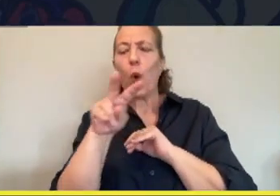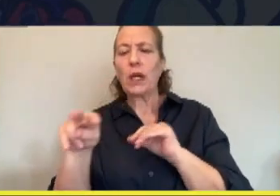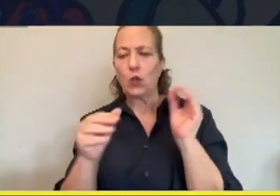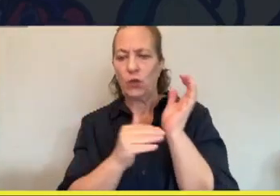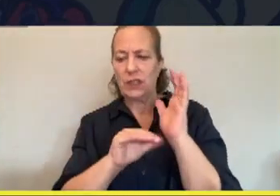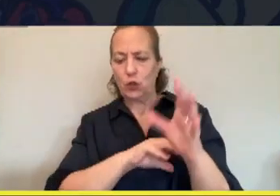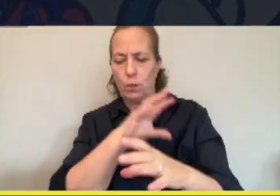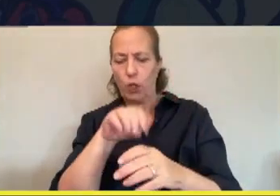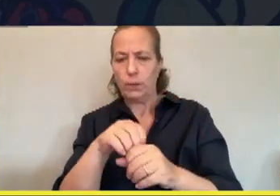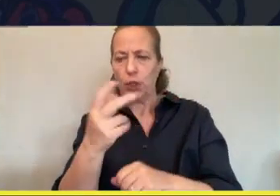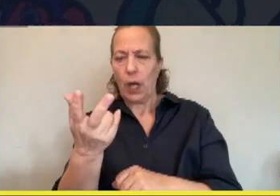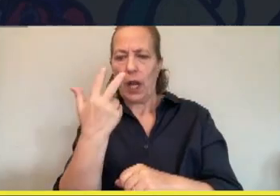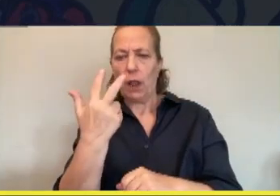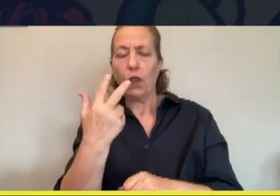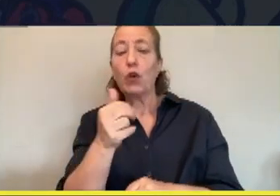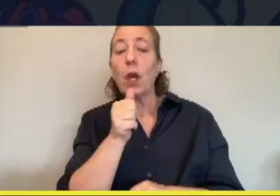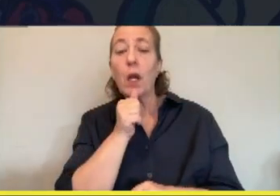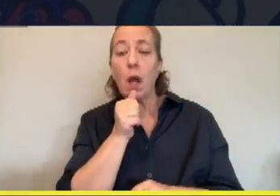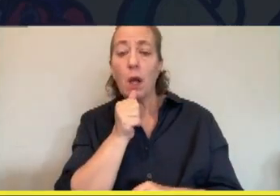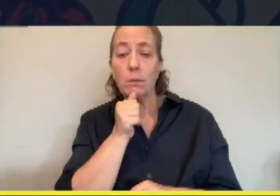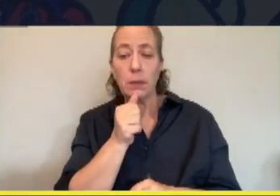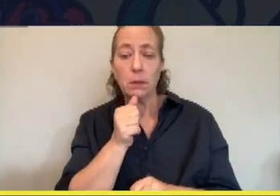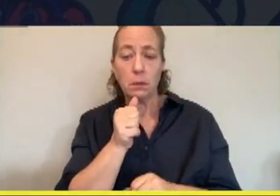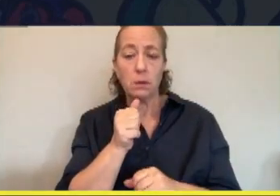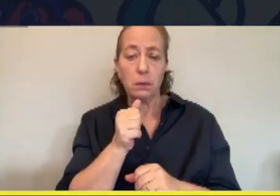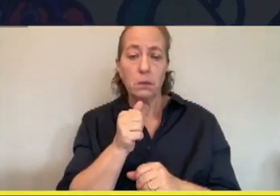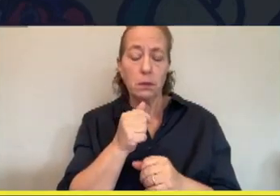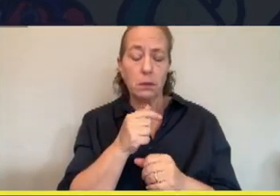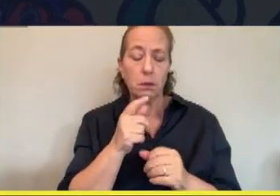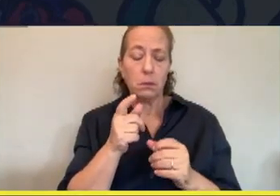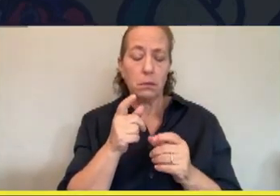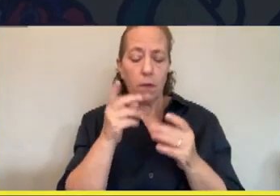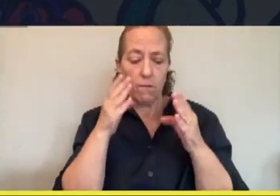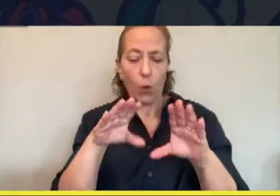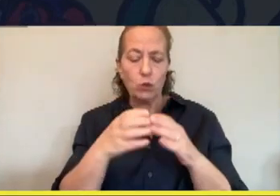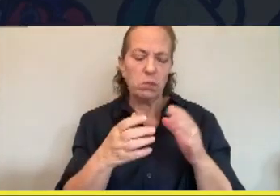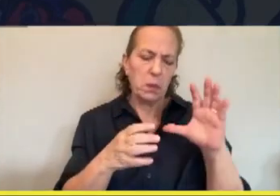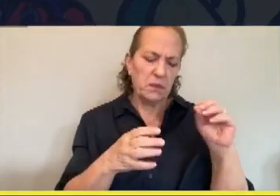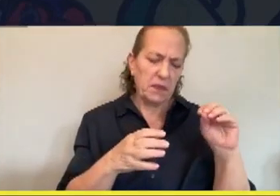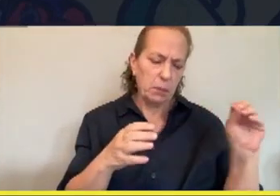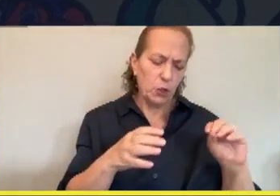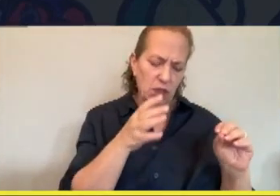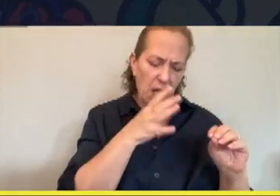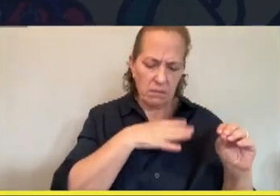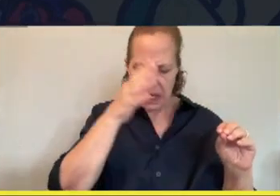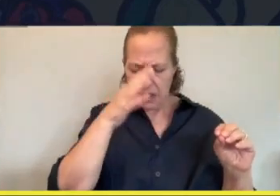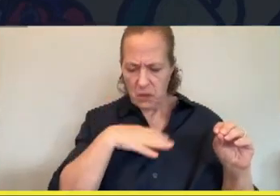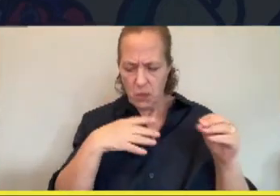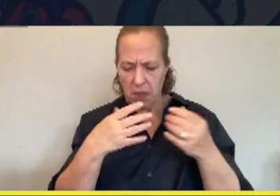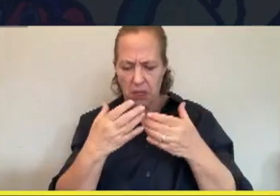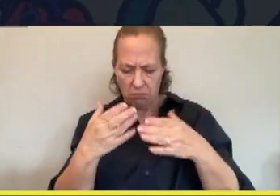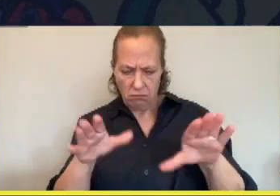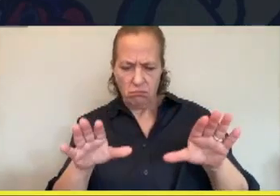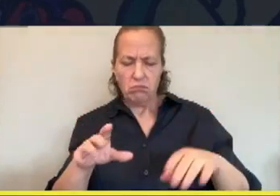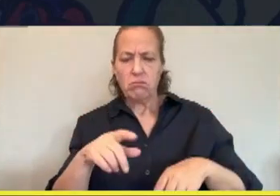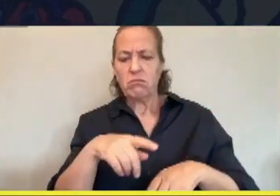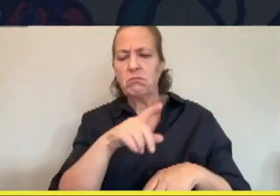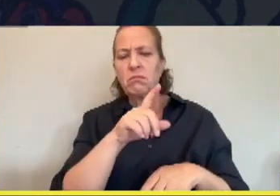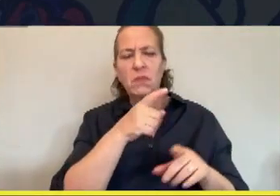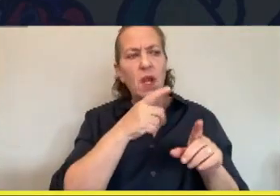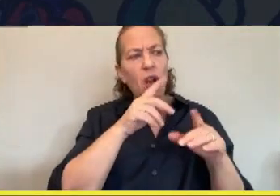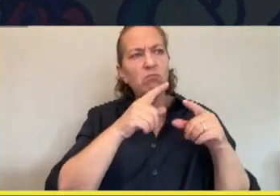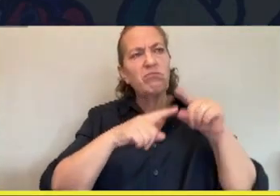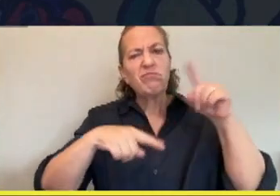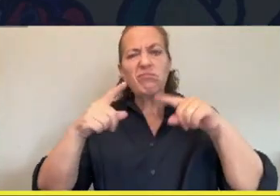3 anonymous focus groups. These were about 50% men, 50% women, representing diverse subspecialties and geographic